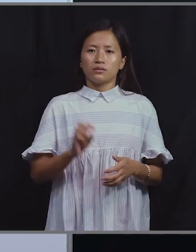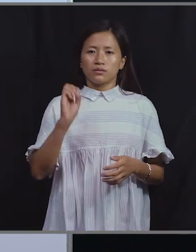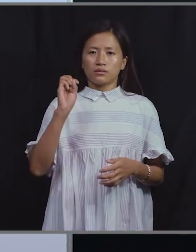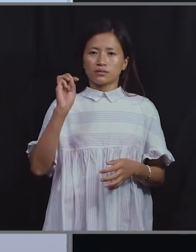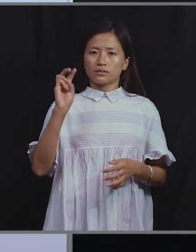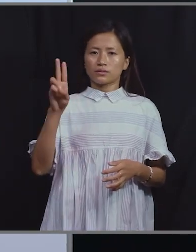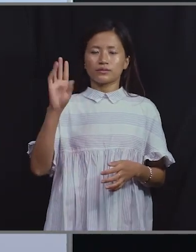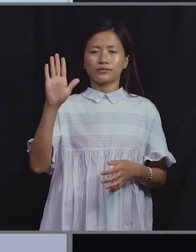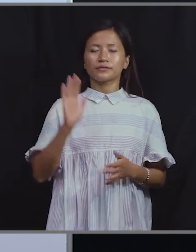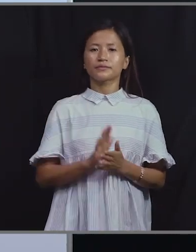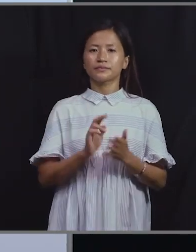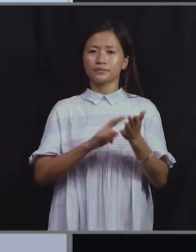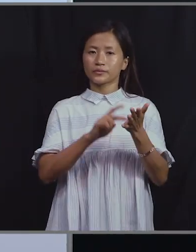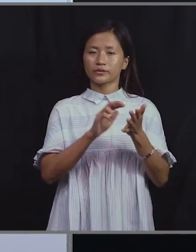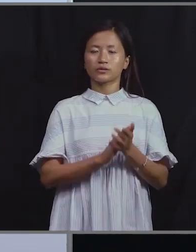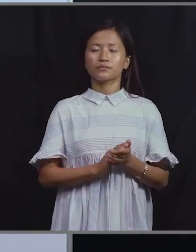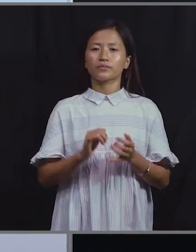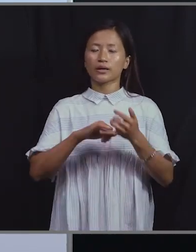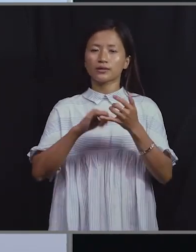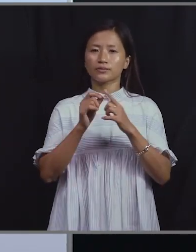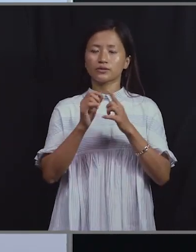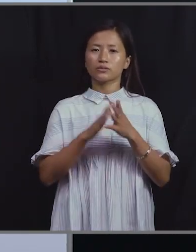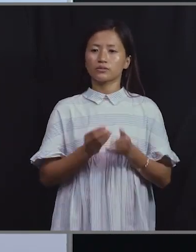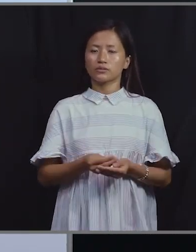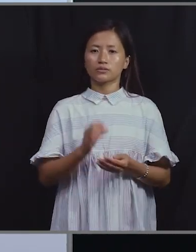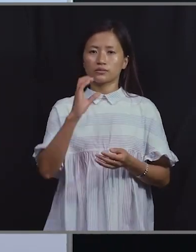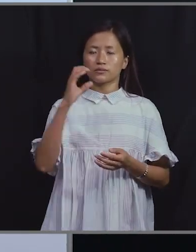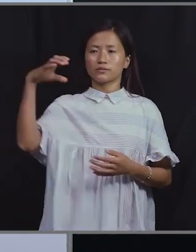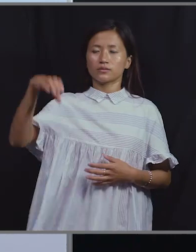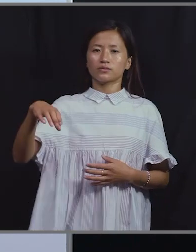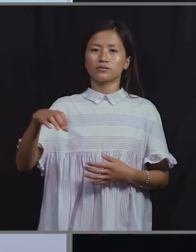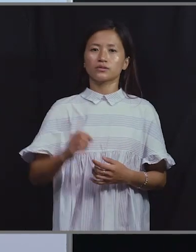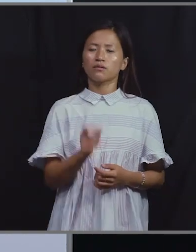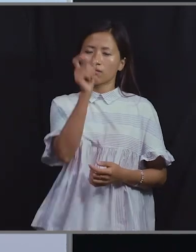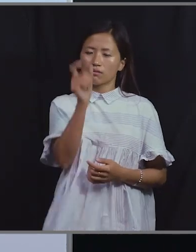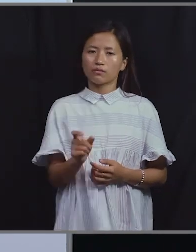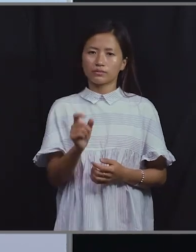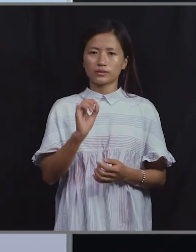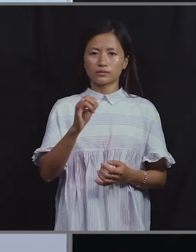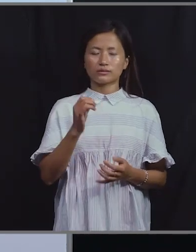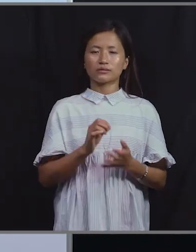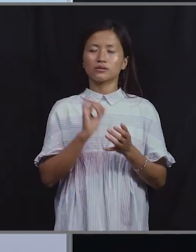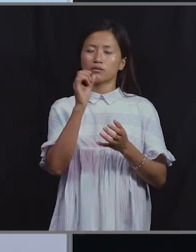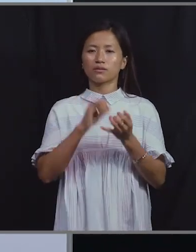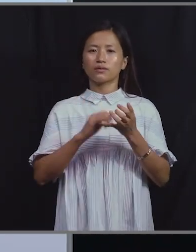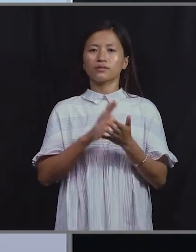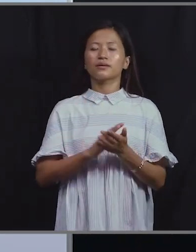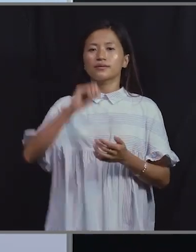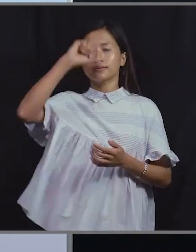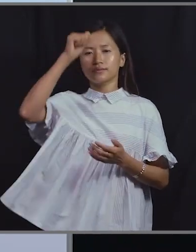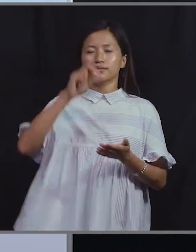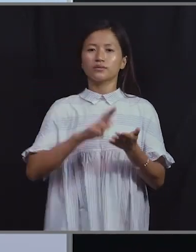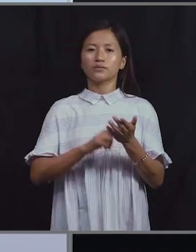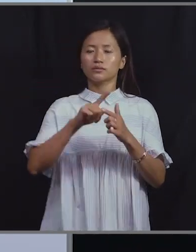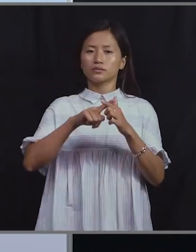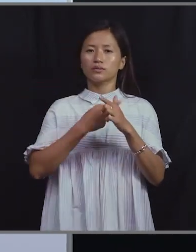25 nations, special mention has to be given to these countries and these personalities. India, we have Jawaharlal Nehru. From